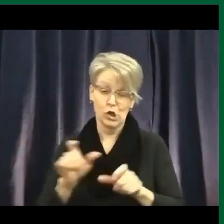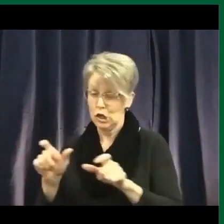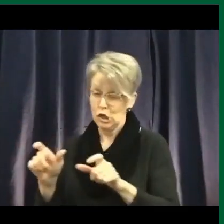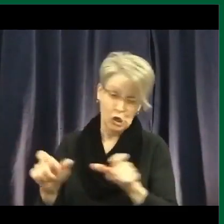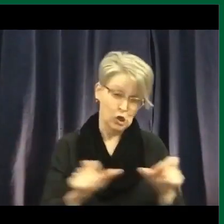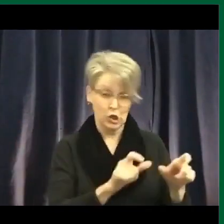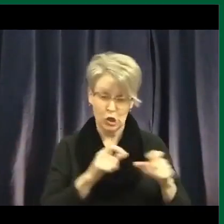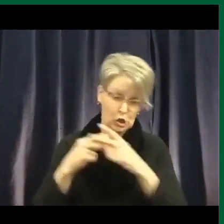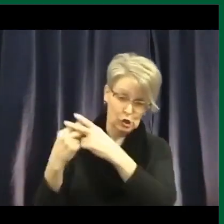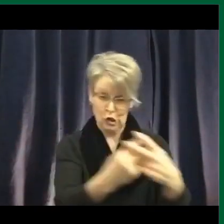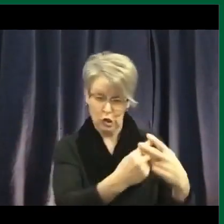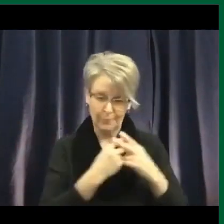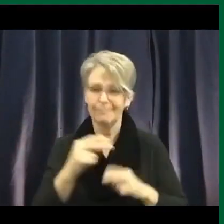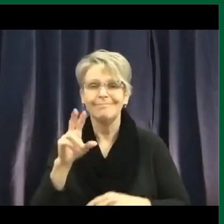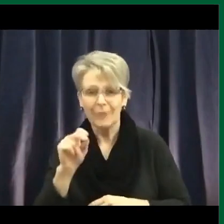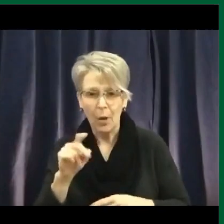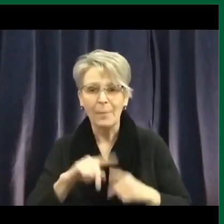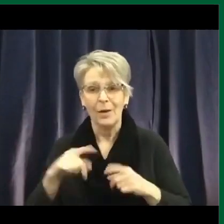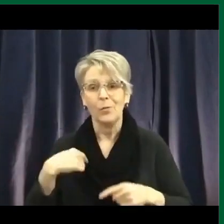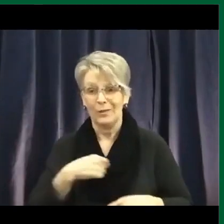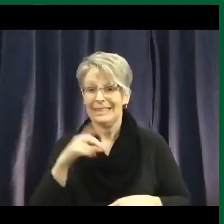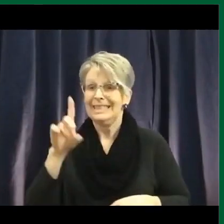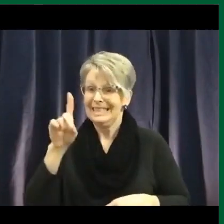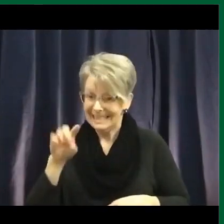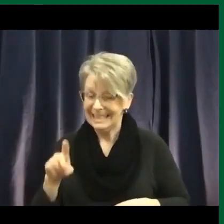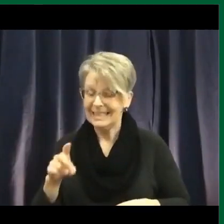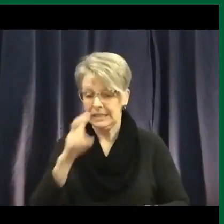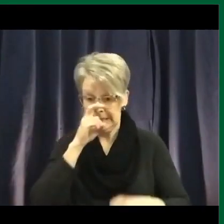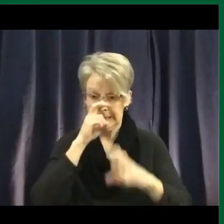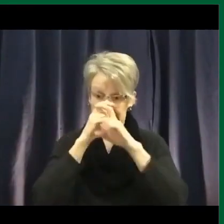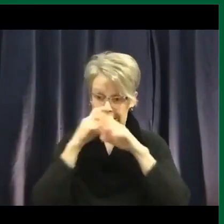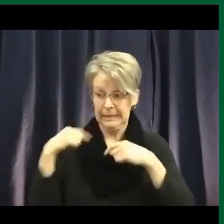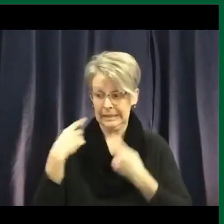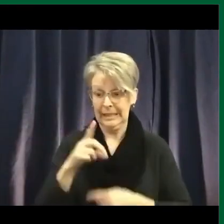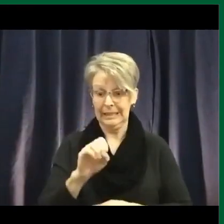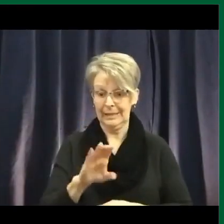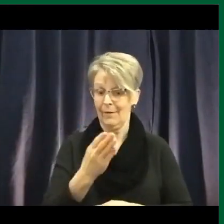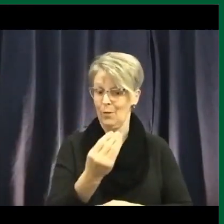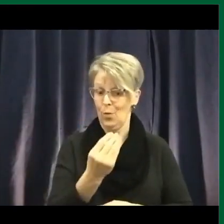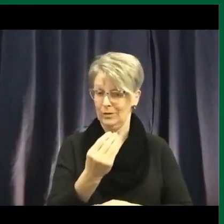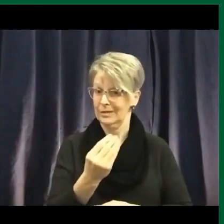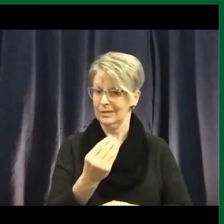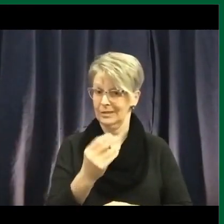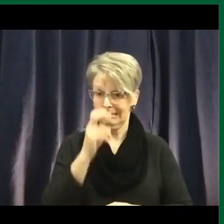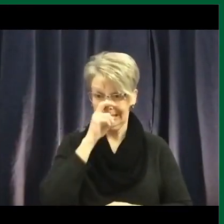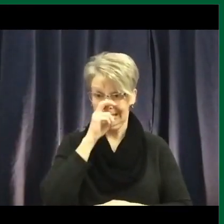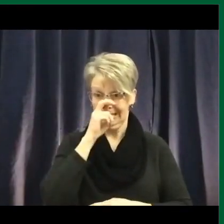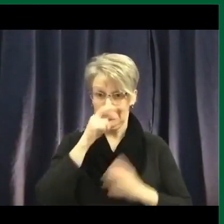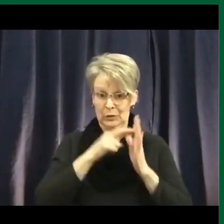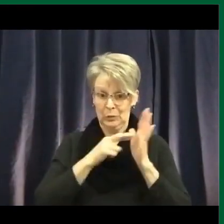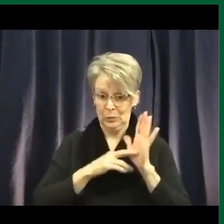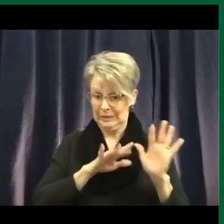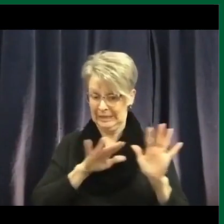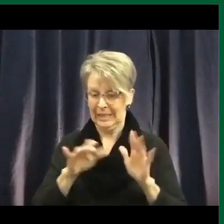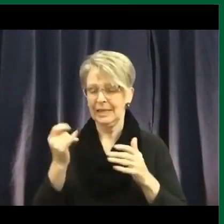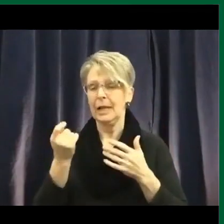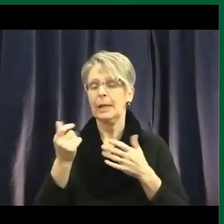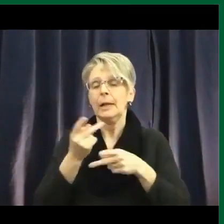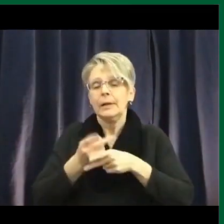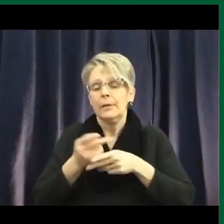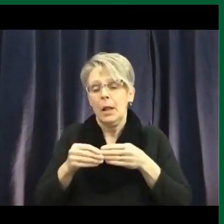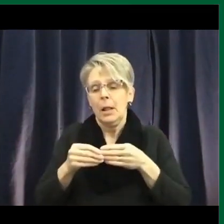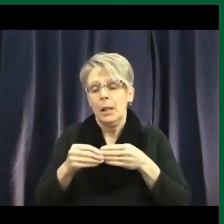in place since, 14 December. So I think on the one hand, it's some cautious relaxation was considered